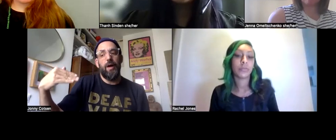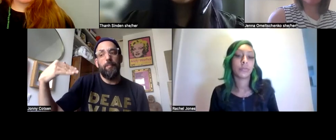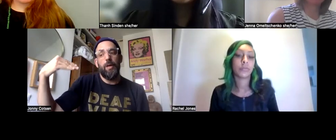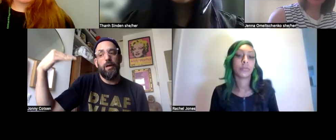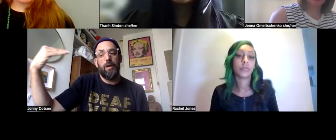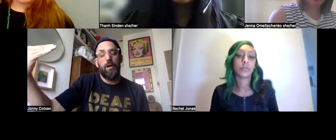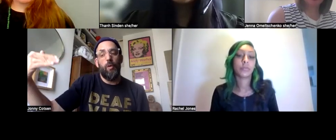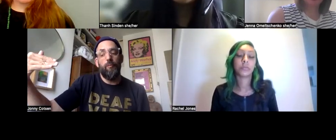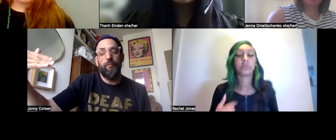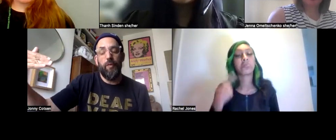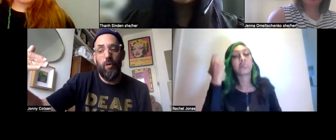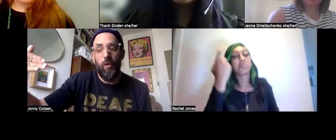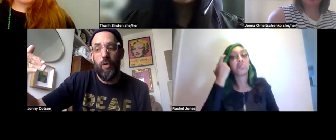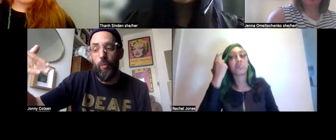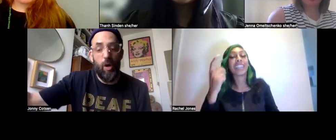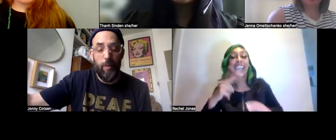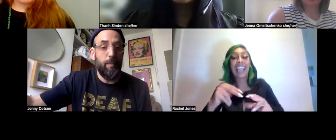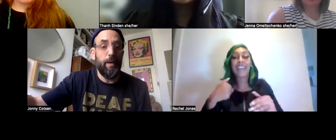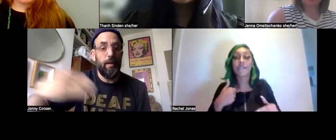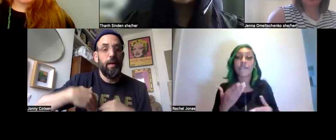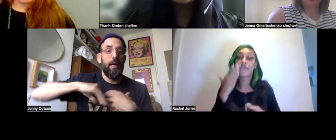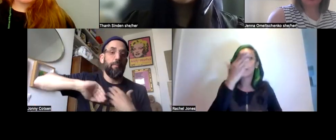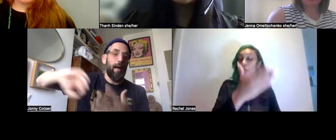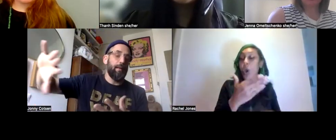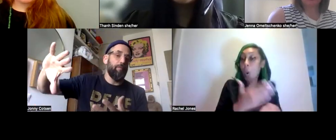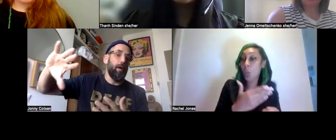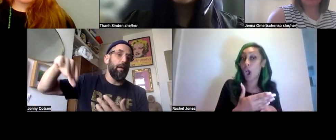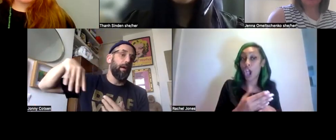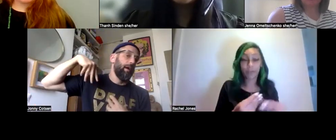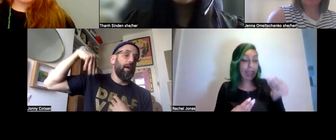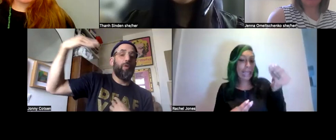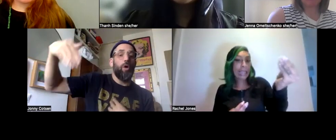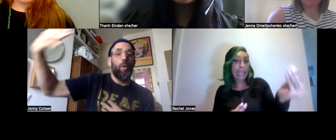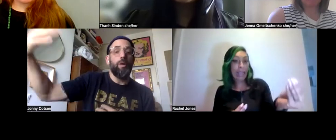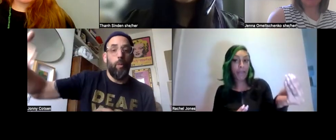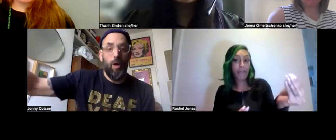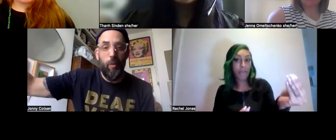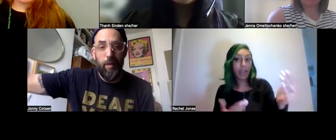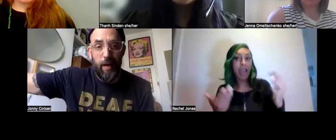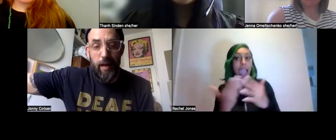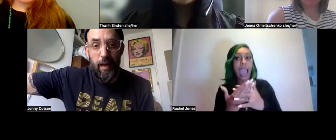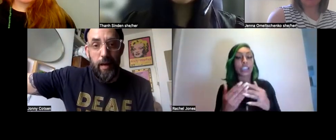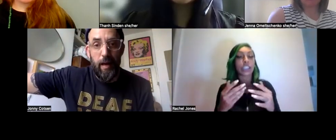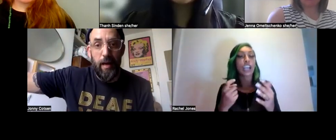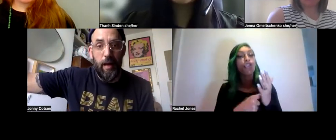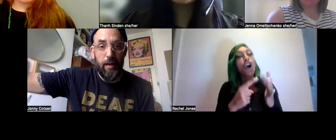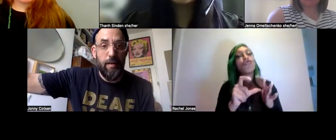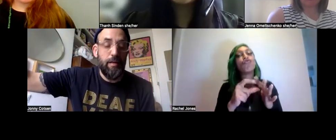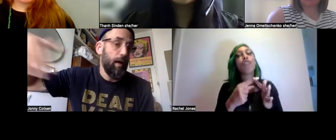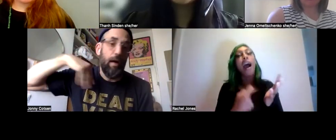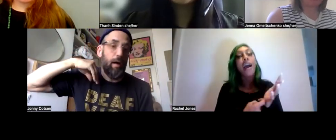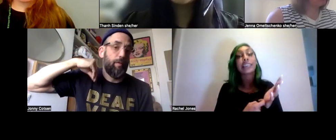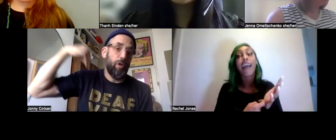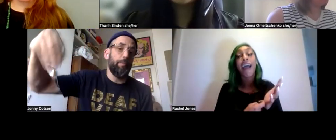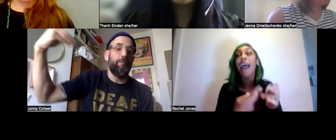So I always if I'm going for working with somebody, here's my asset rider. If you're going to work with a